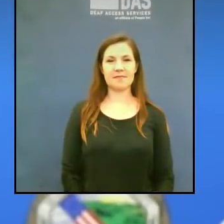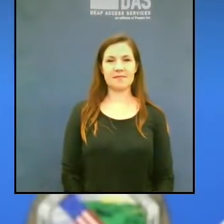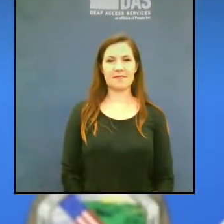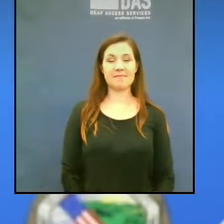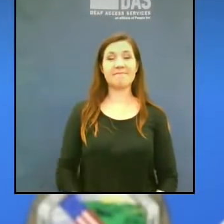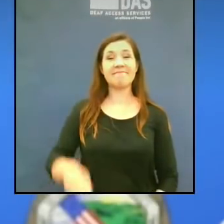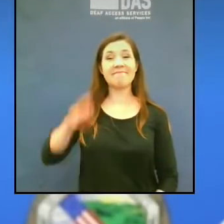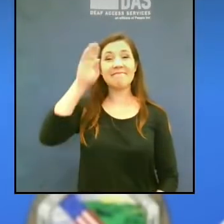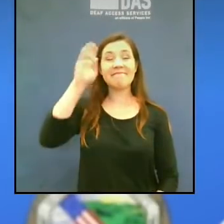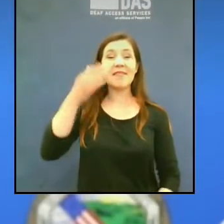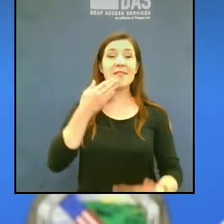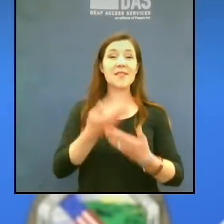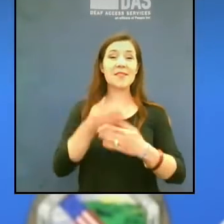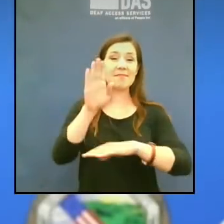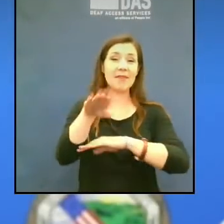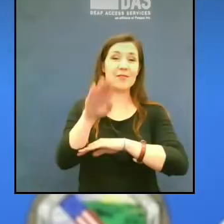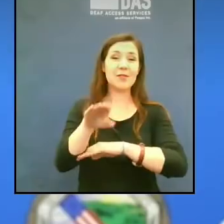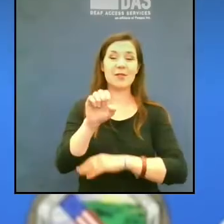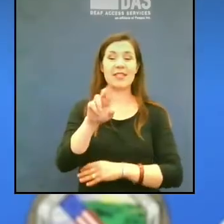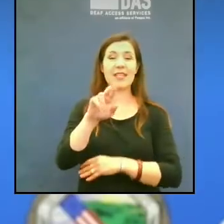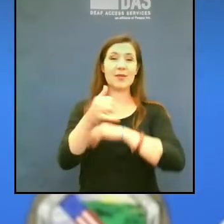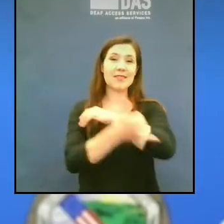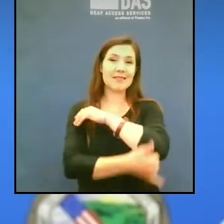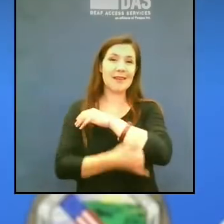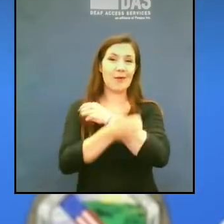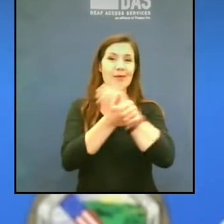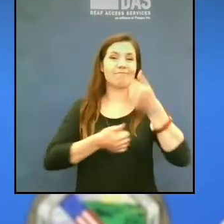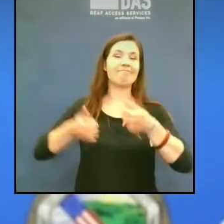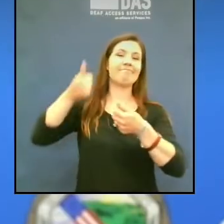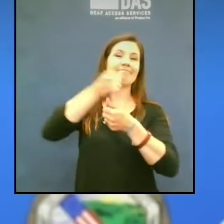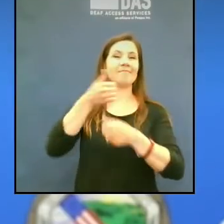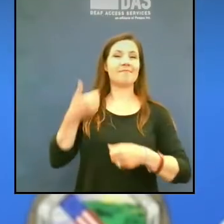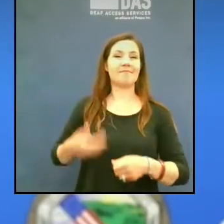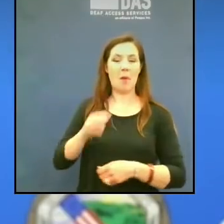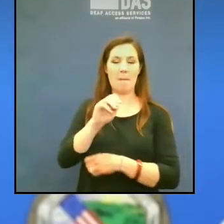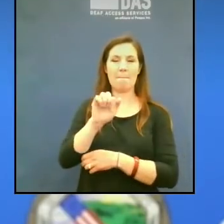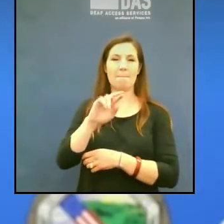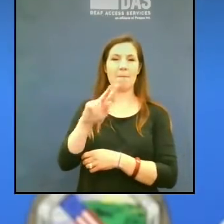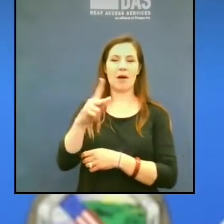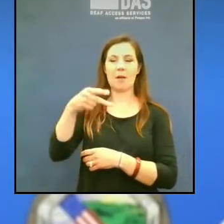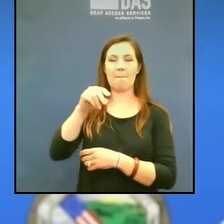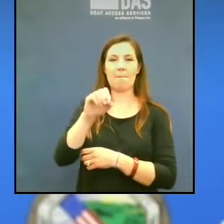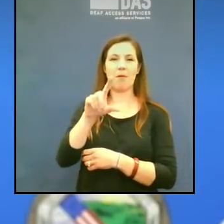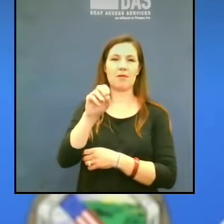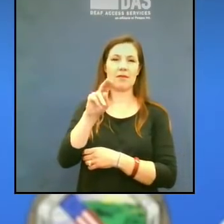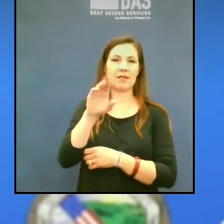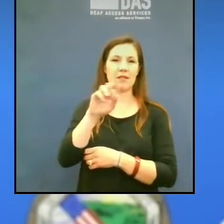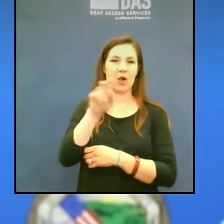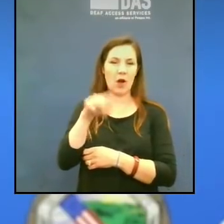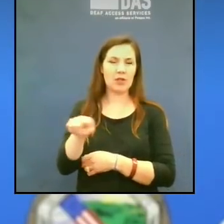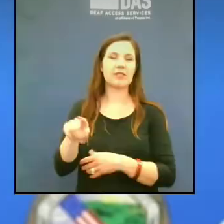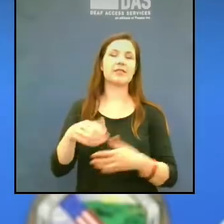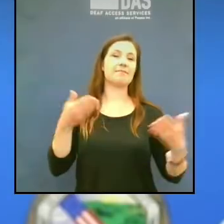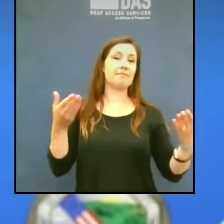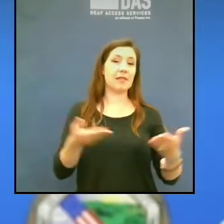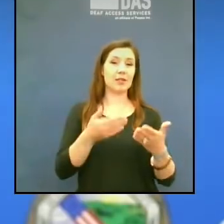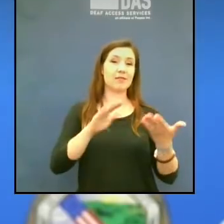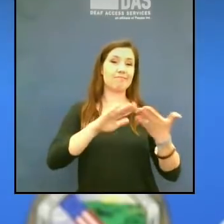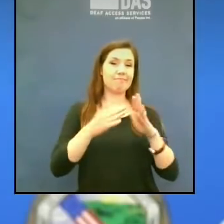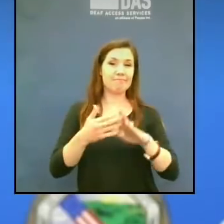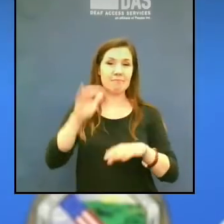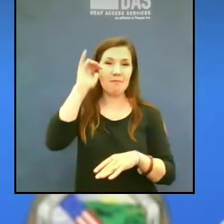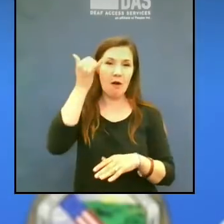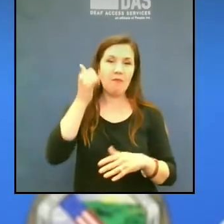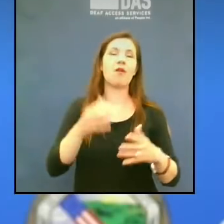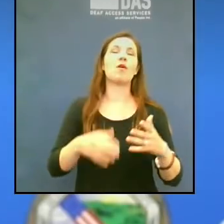Good afternoon. It's Erie County Executive Mark Poloncarz coming from the Rath Building in downtown Buffalo with another COVID-19 update. And I'm